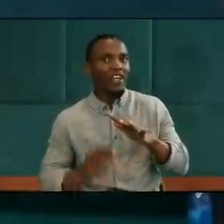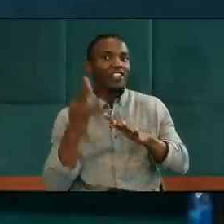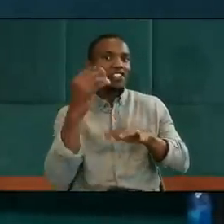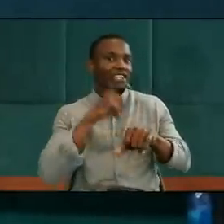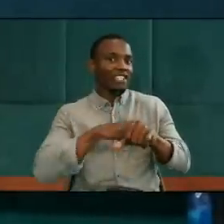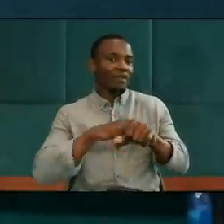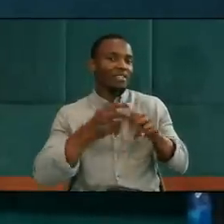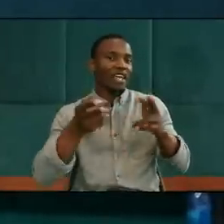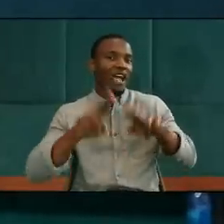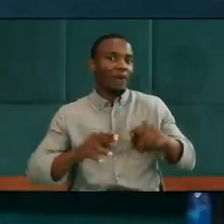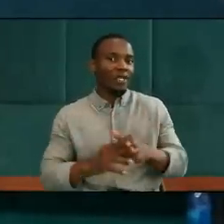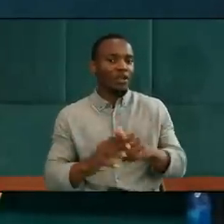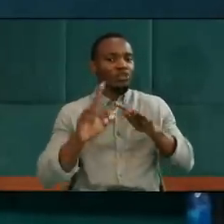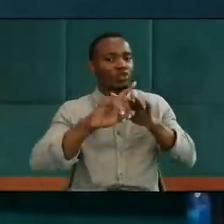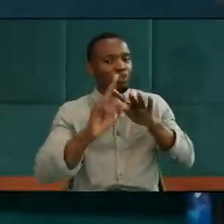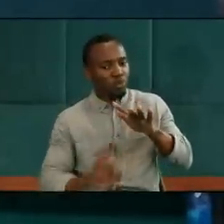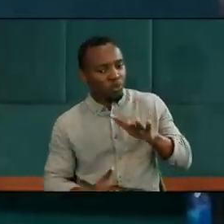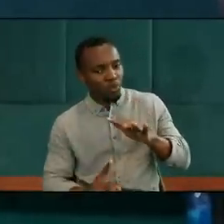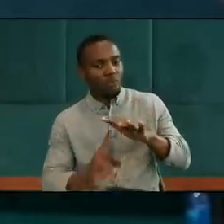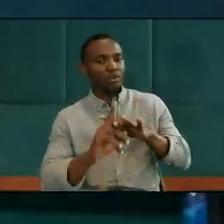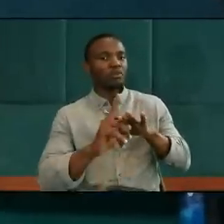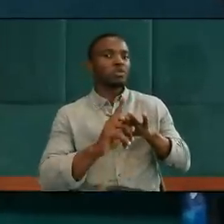If they go down the third time,